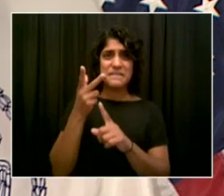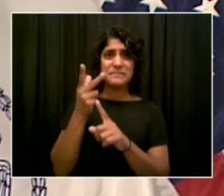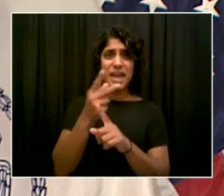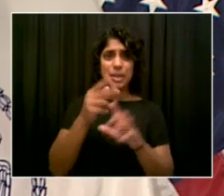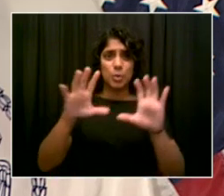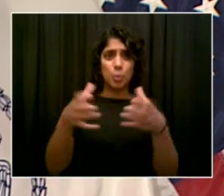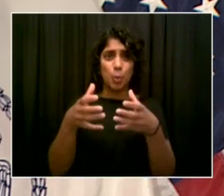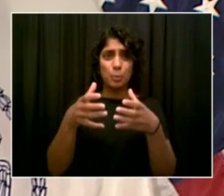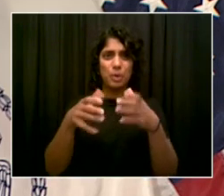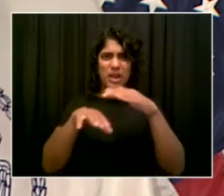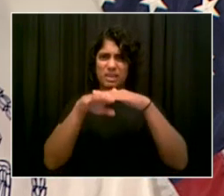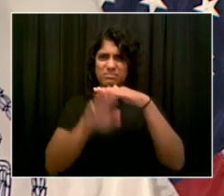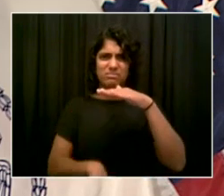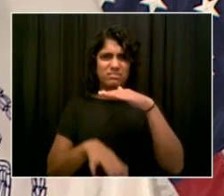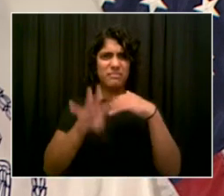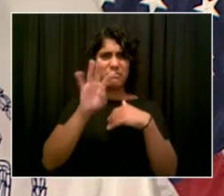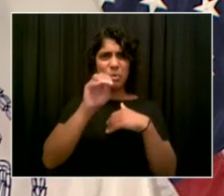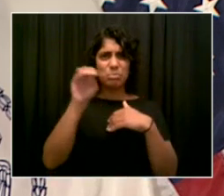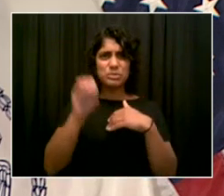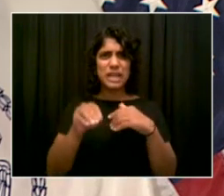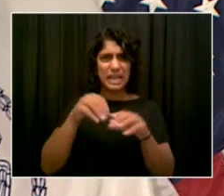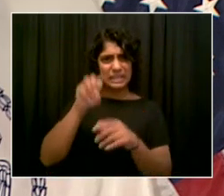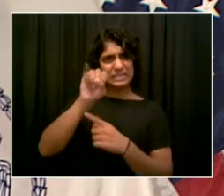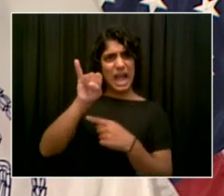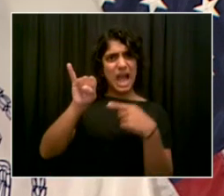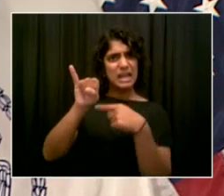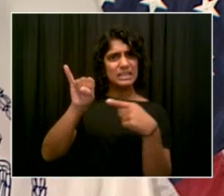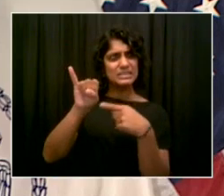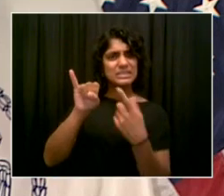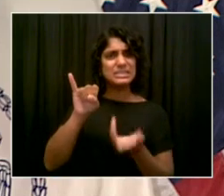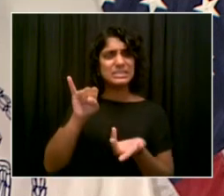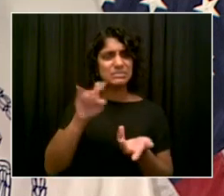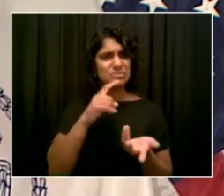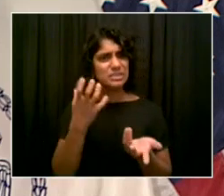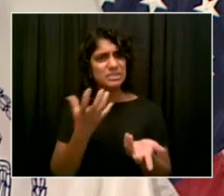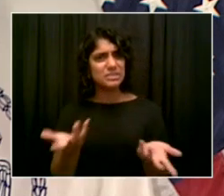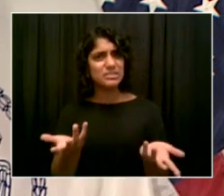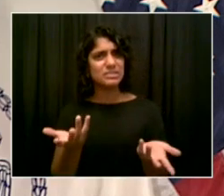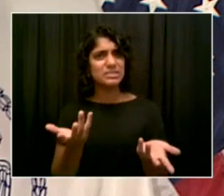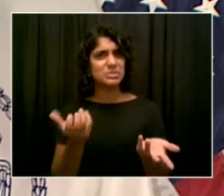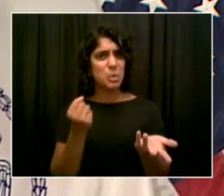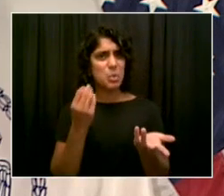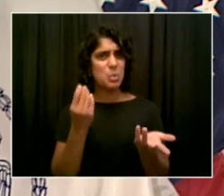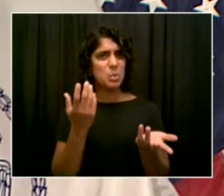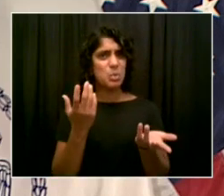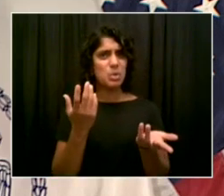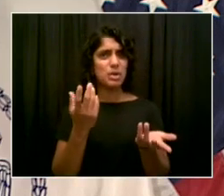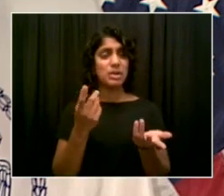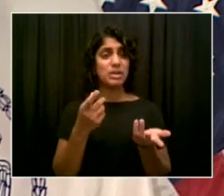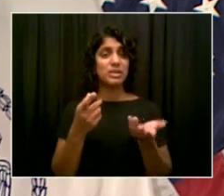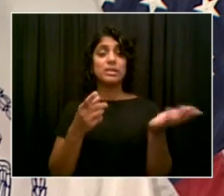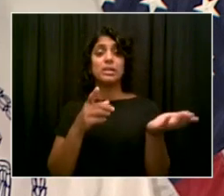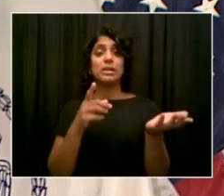Dr. Varma say that everything is being done, that everything possible is being done.